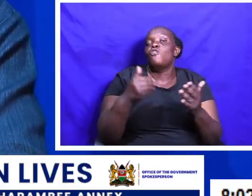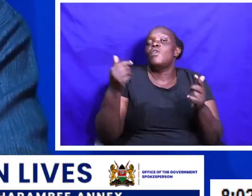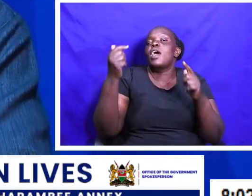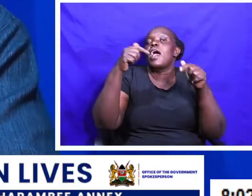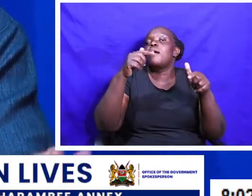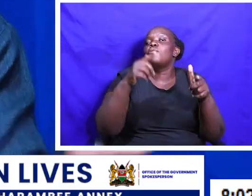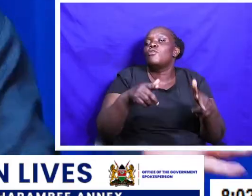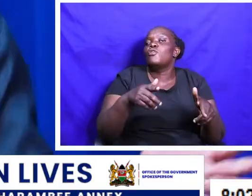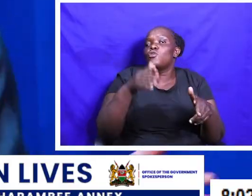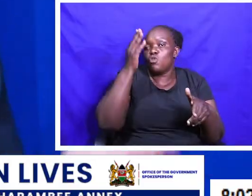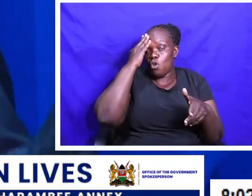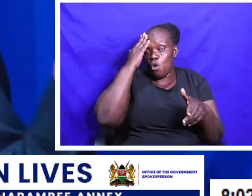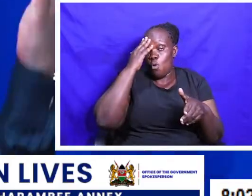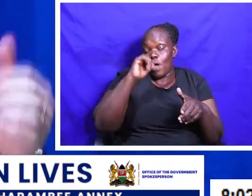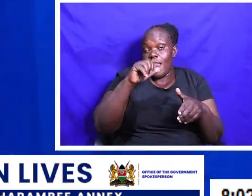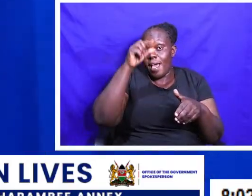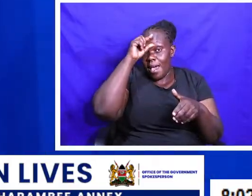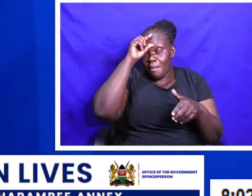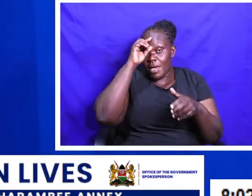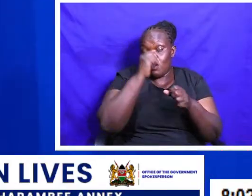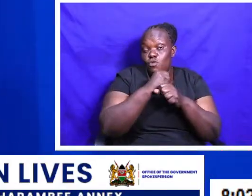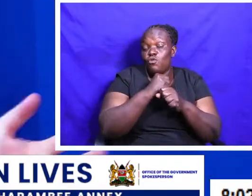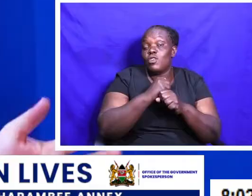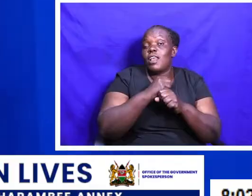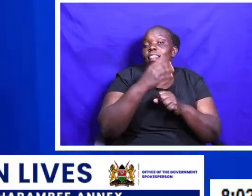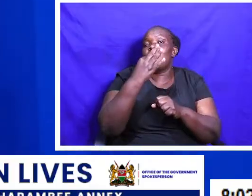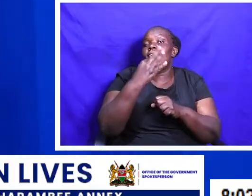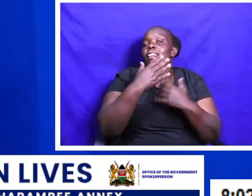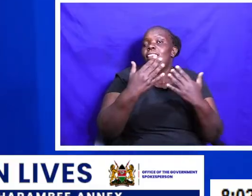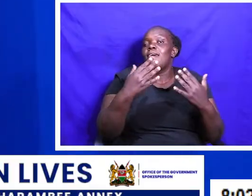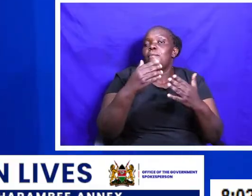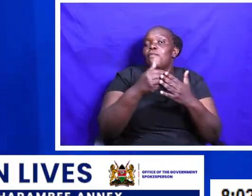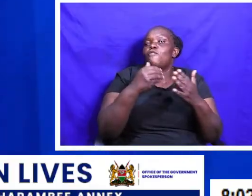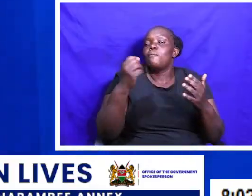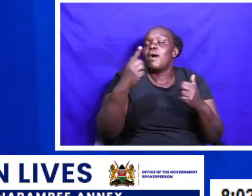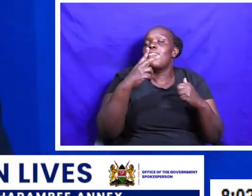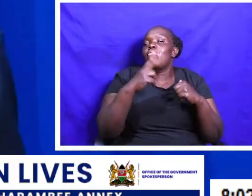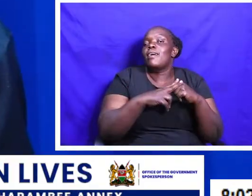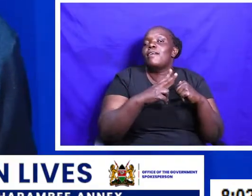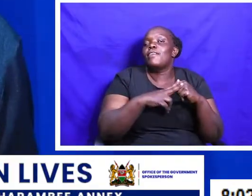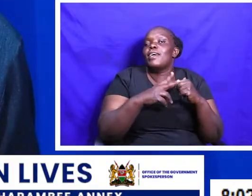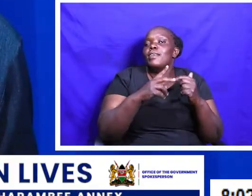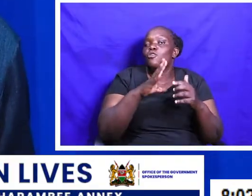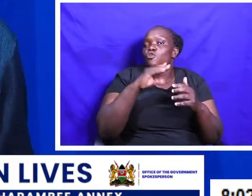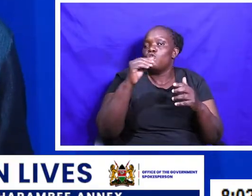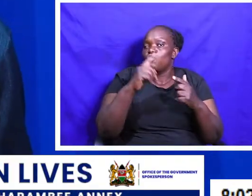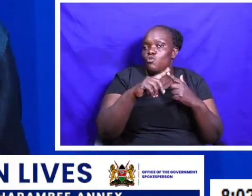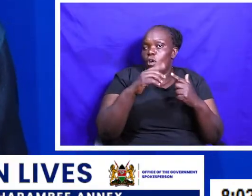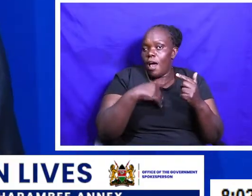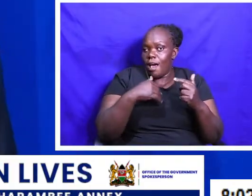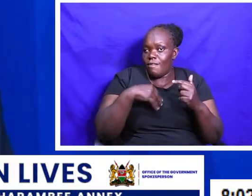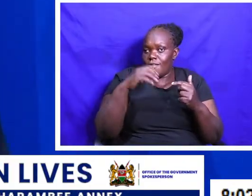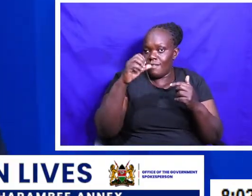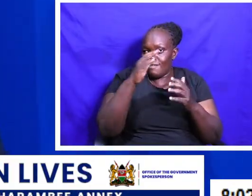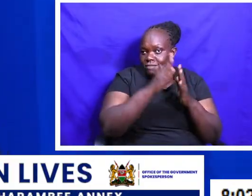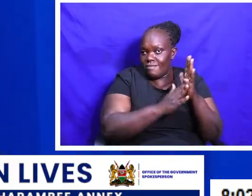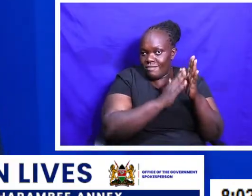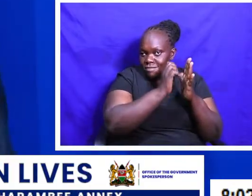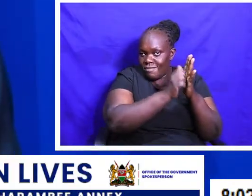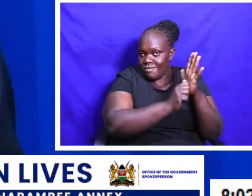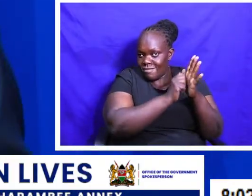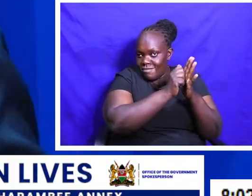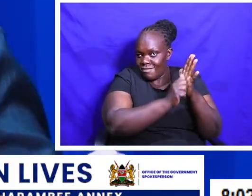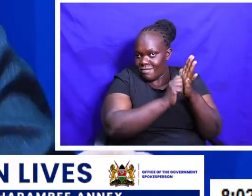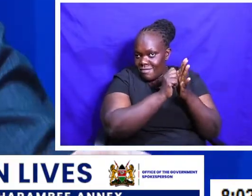we come to that, we know very well the government is doing great things. And by July, did you know that we are going to have the SGR